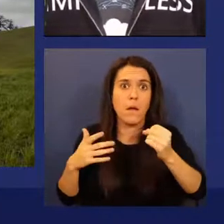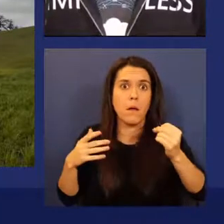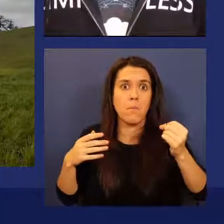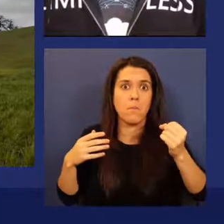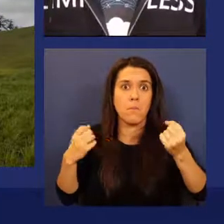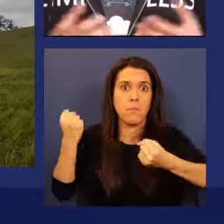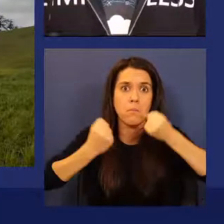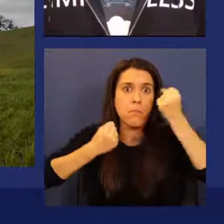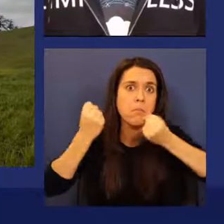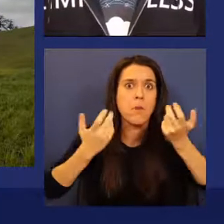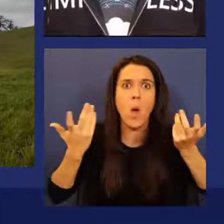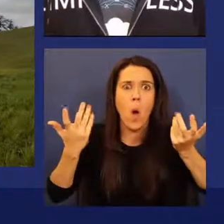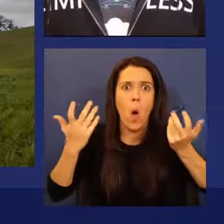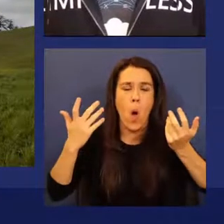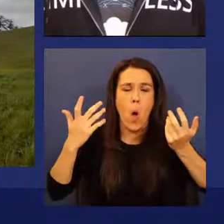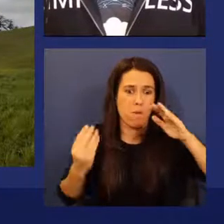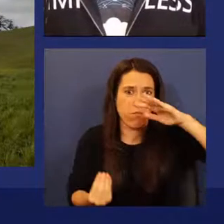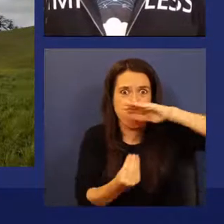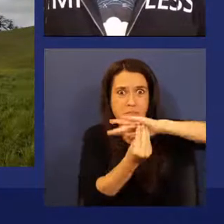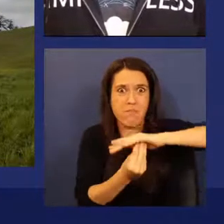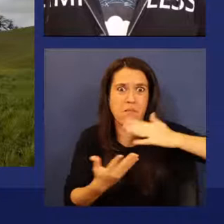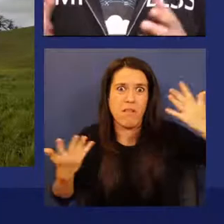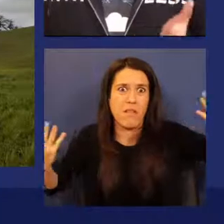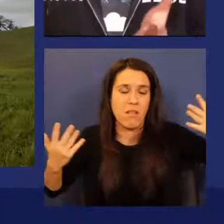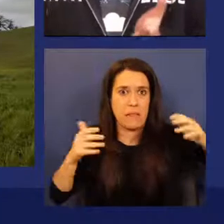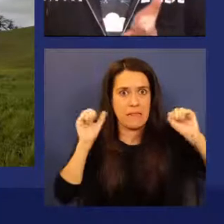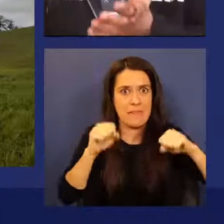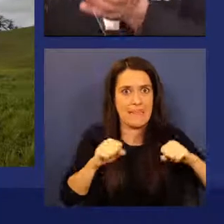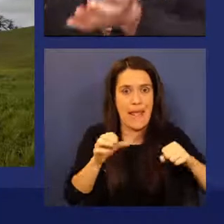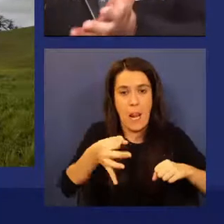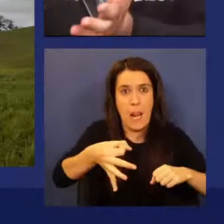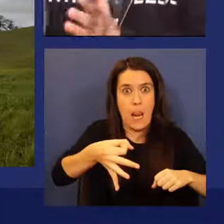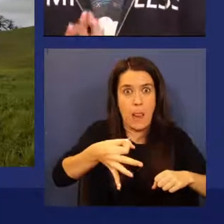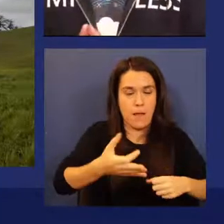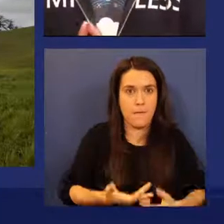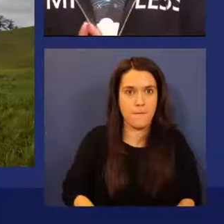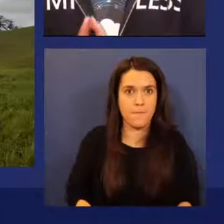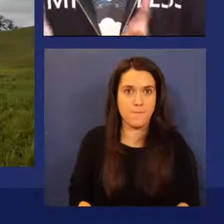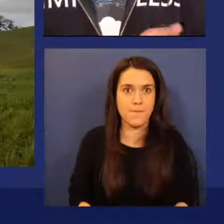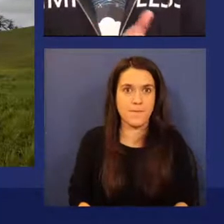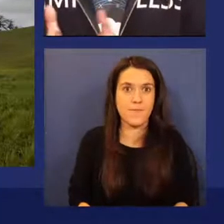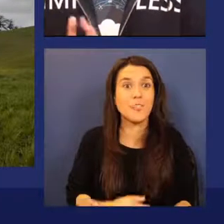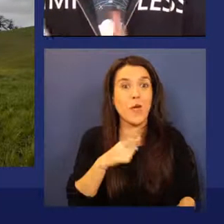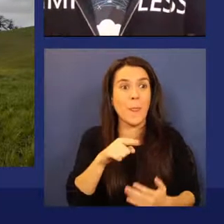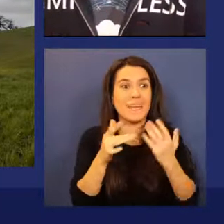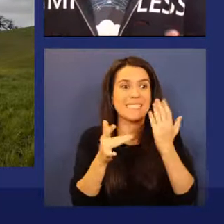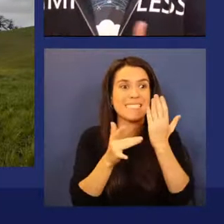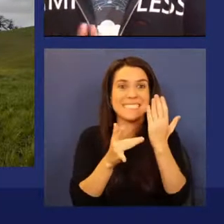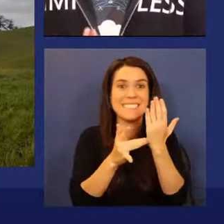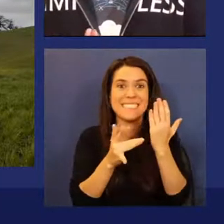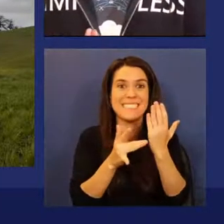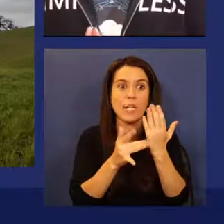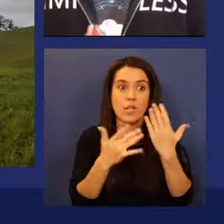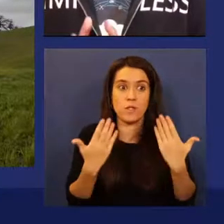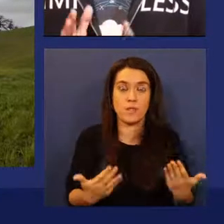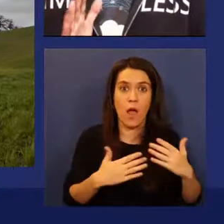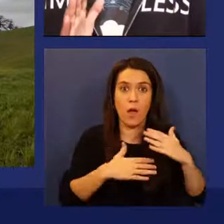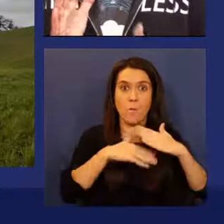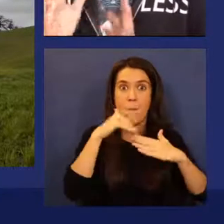whatever that may be for whatever operation I want to accomplish. Again, using the technology and the architecture that we built out on the